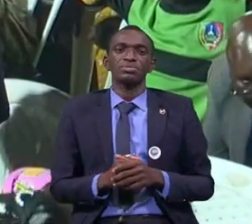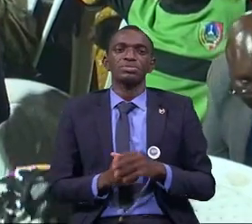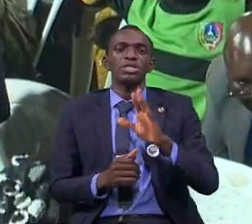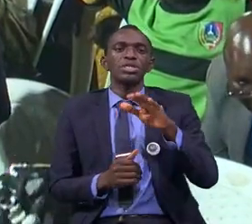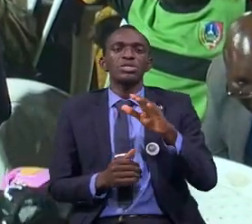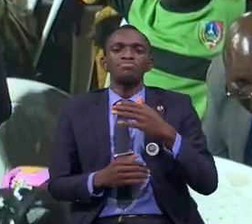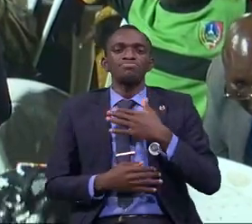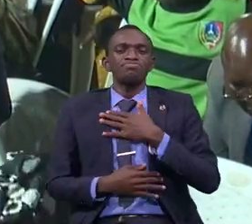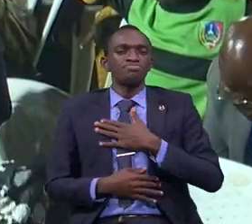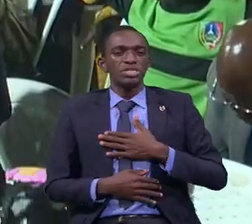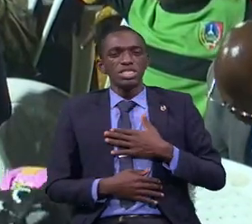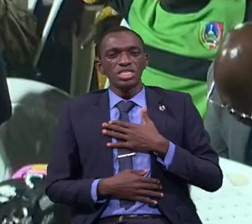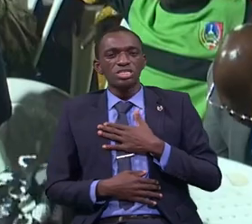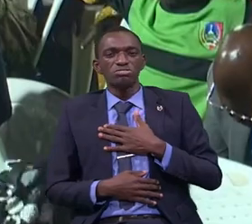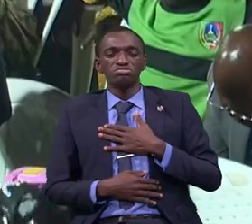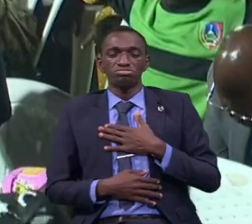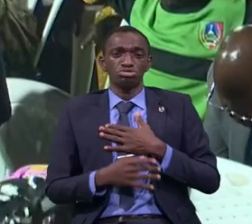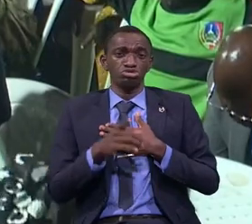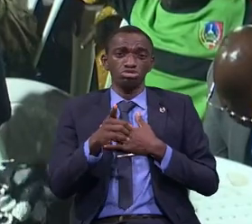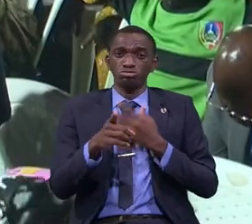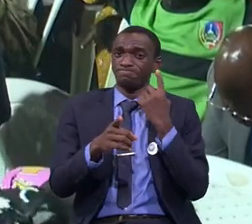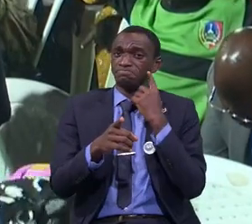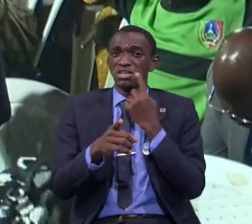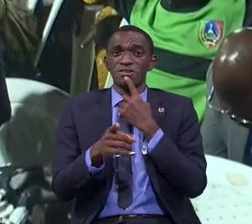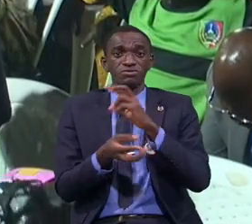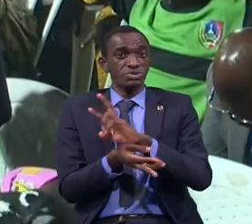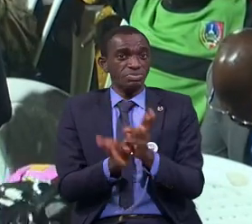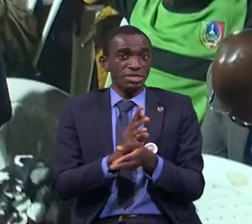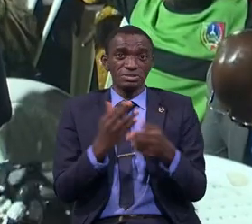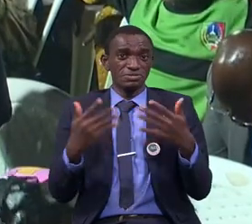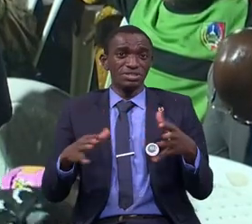Please give them your correct address.